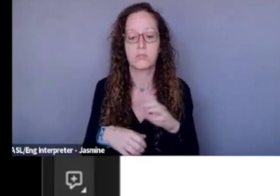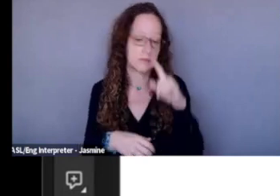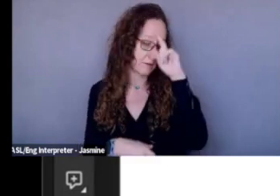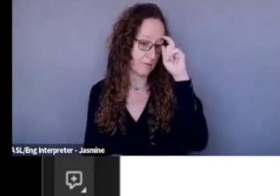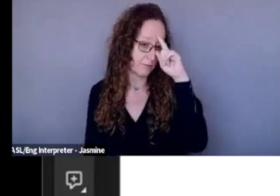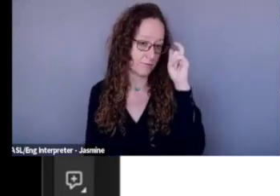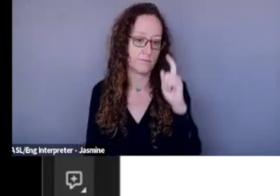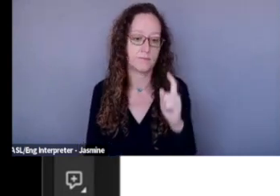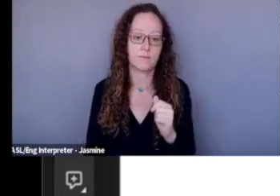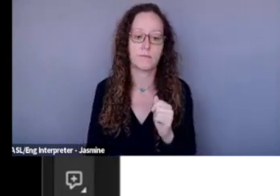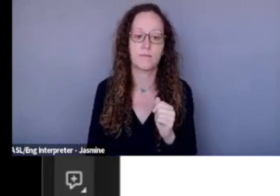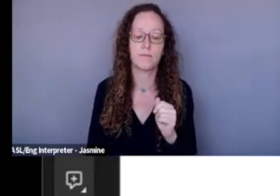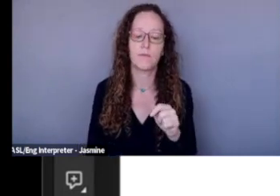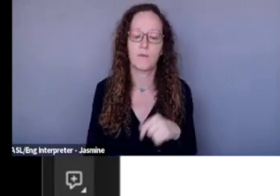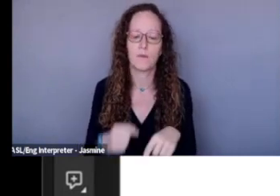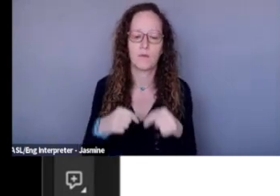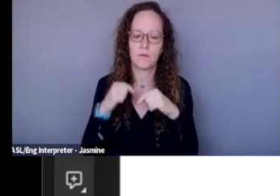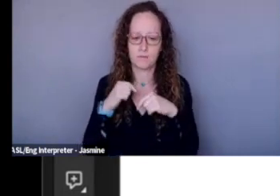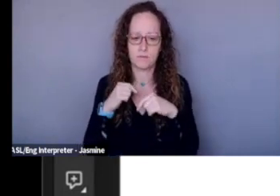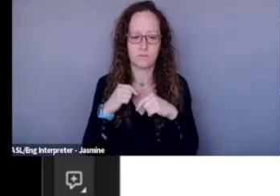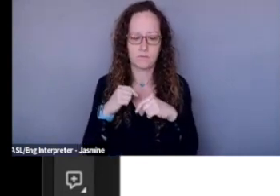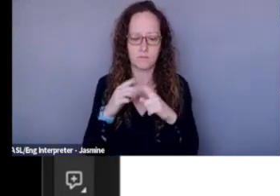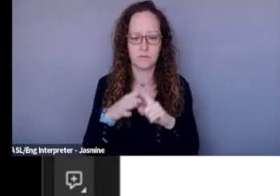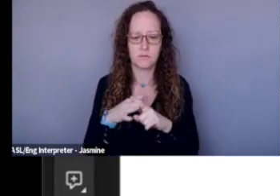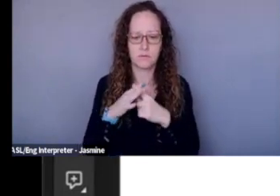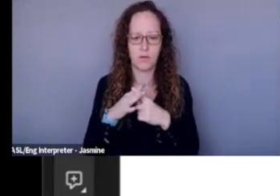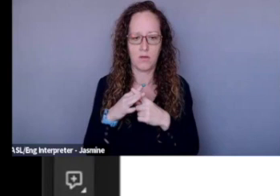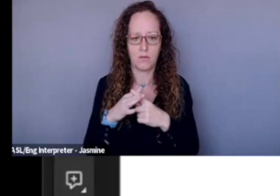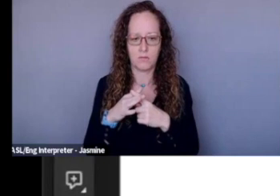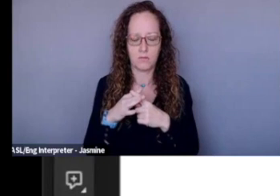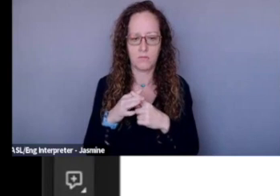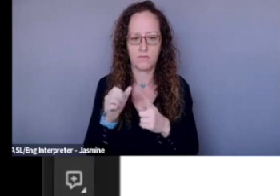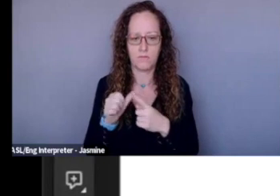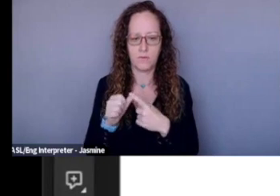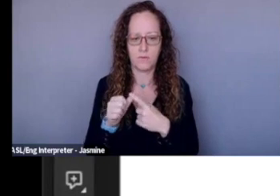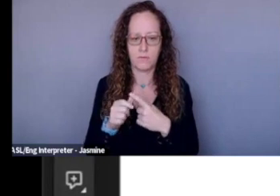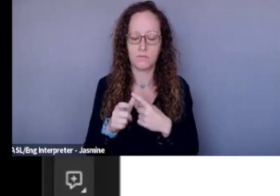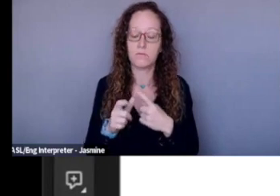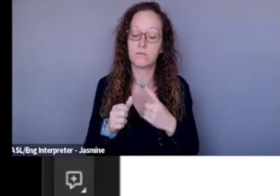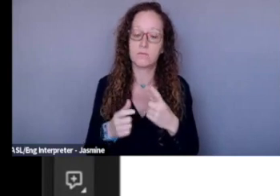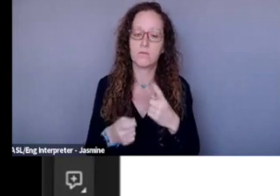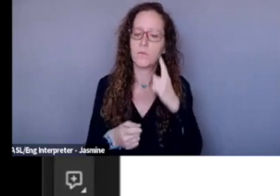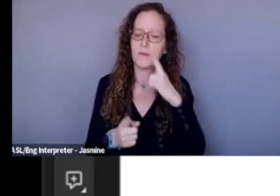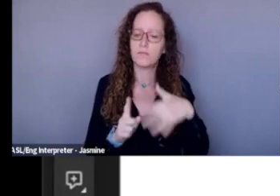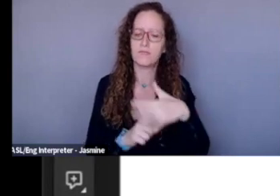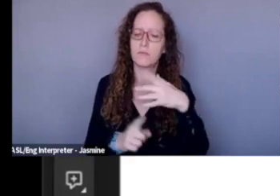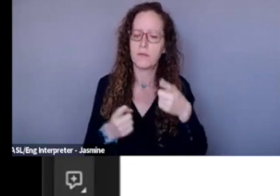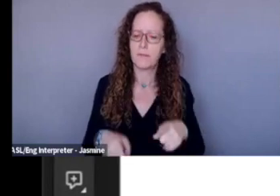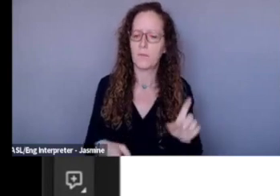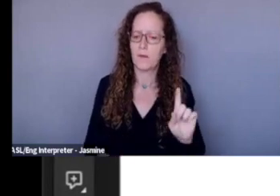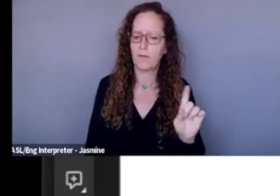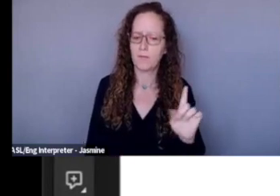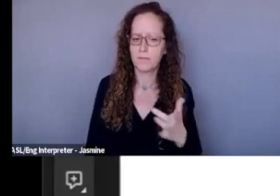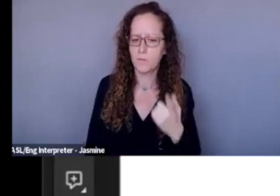can take a step back and we can start with, where do you think this is taking place? Since it